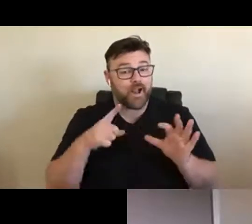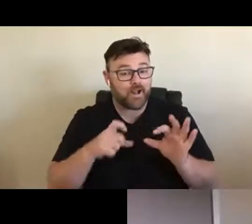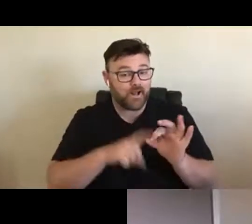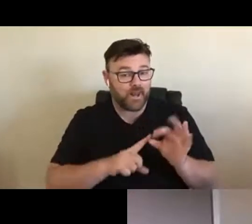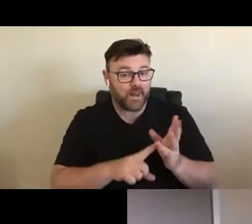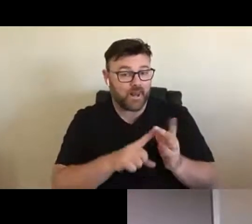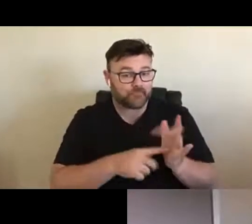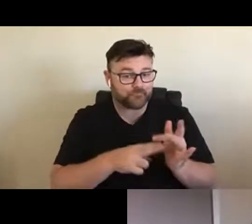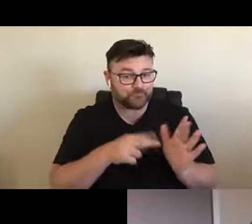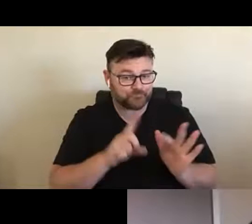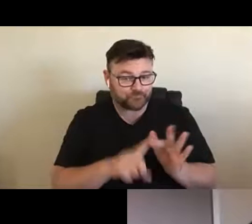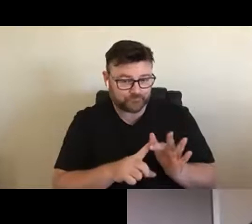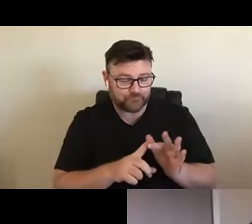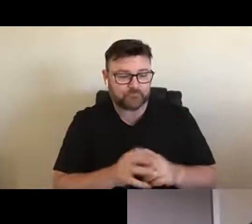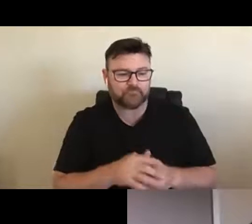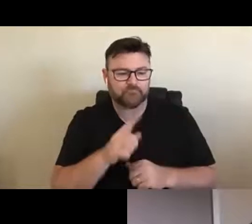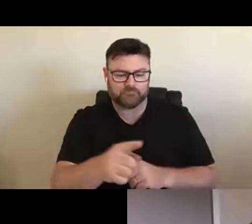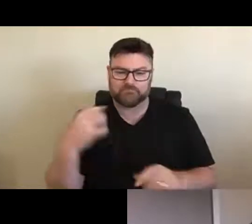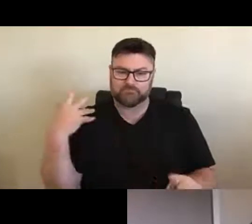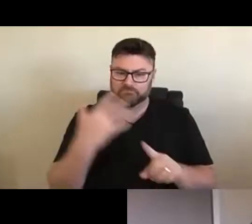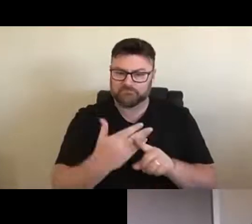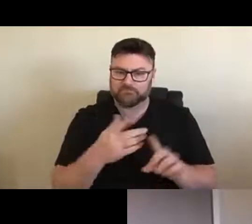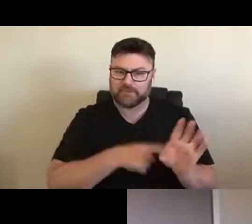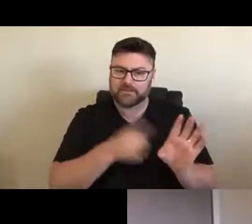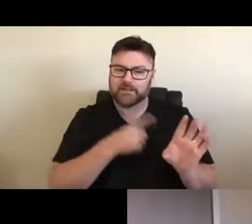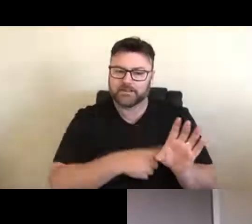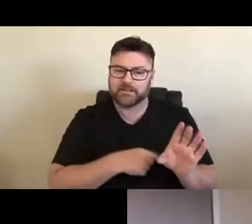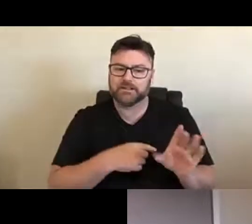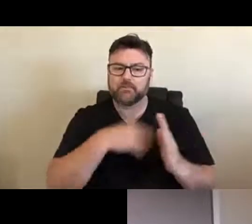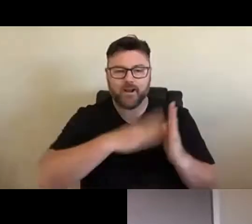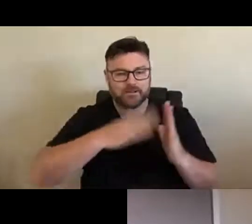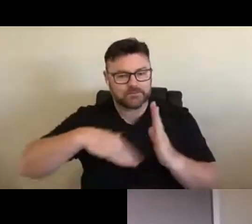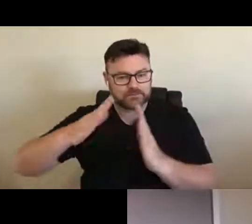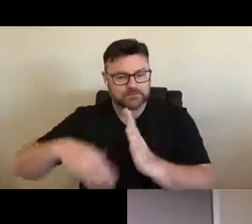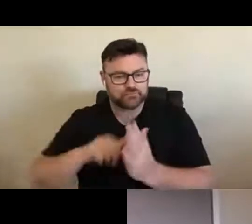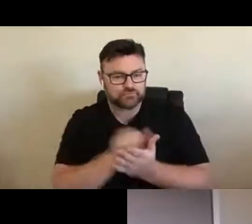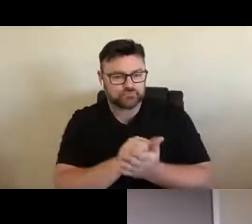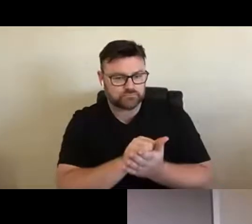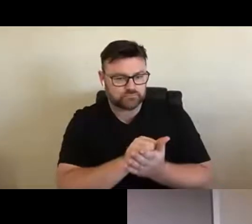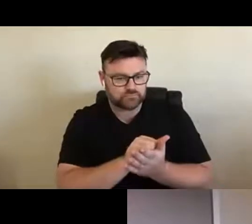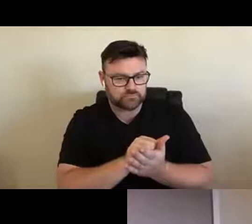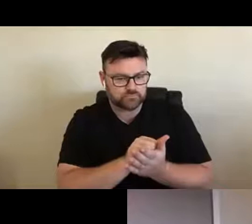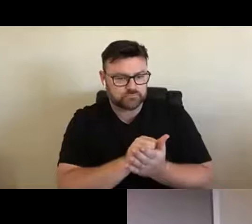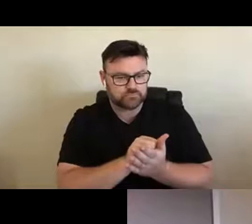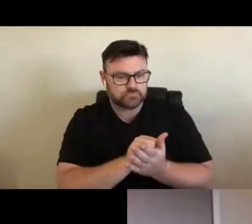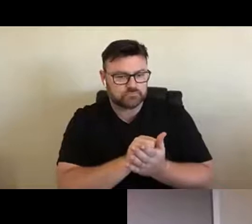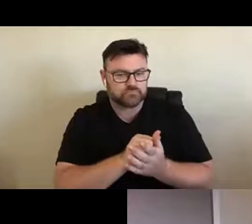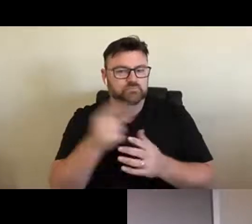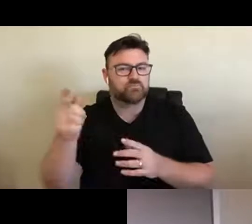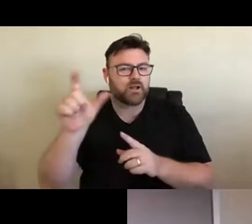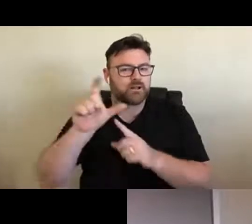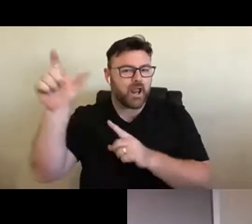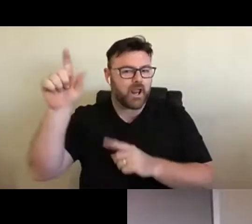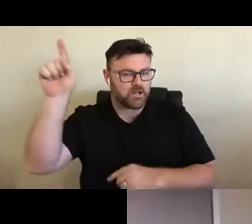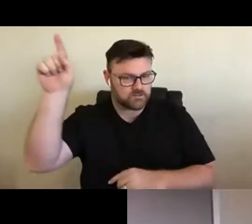working for many years on a painting practice in the around Cairns region.